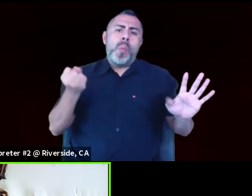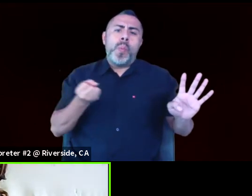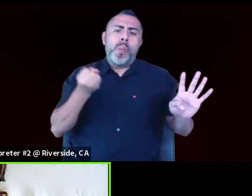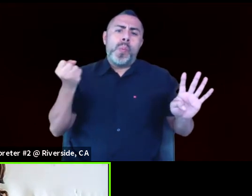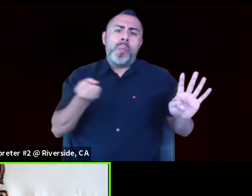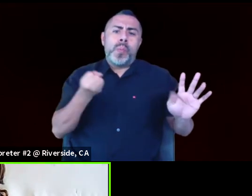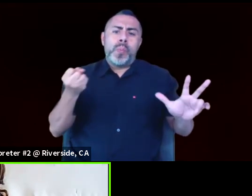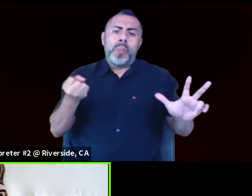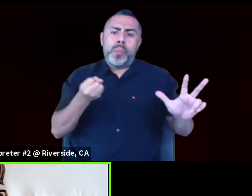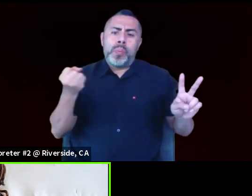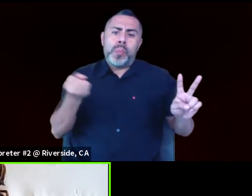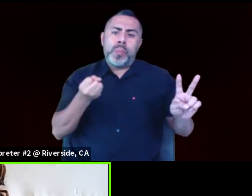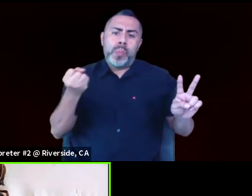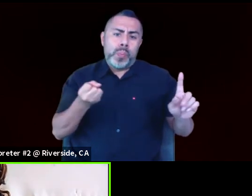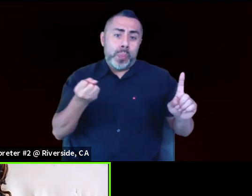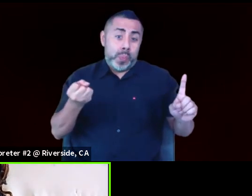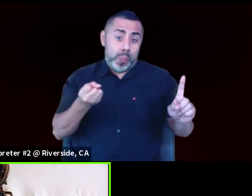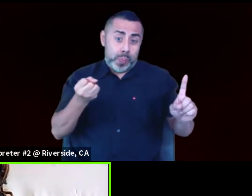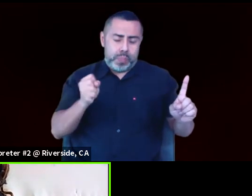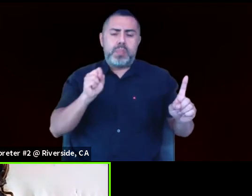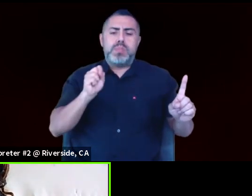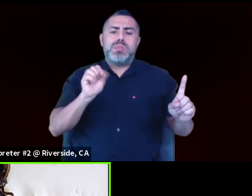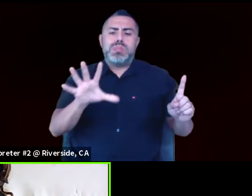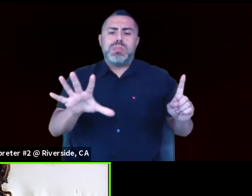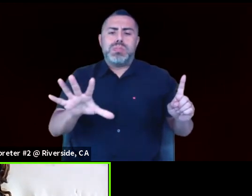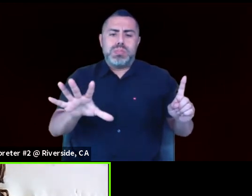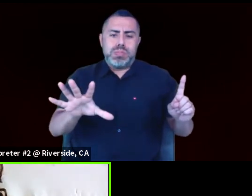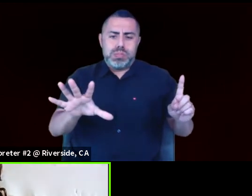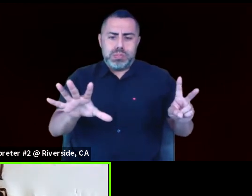5, 4, 3, 2, 1. Exhale.